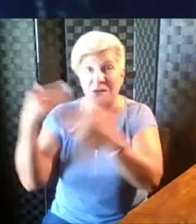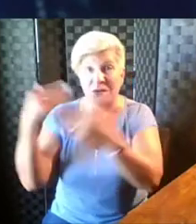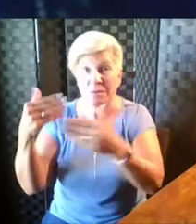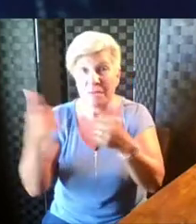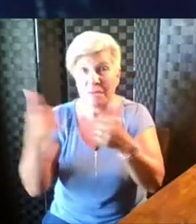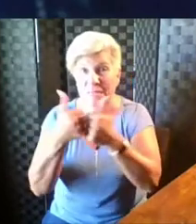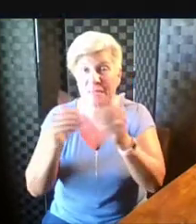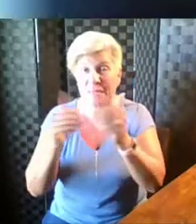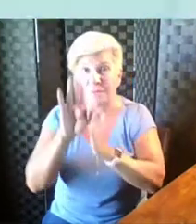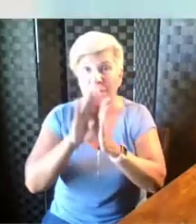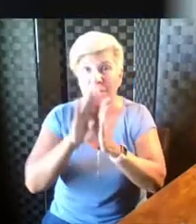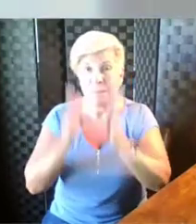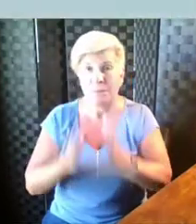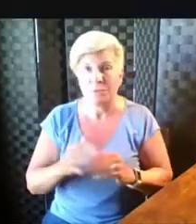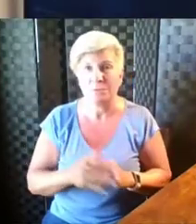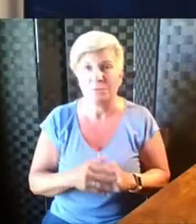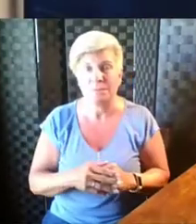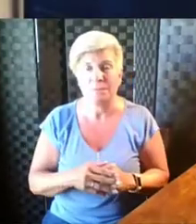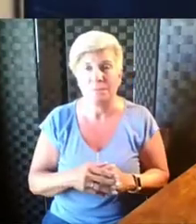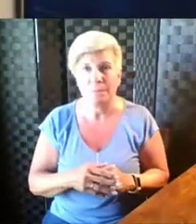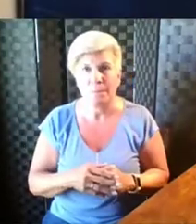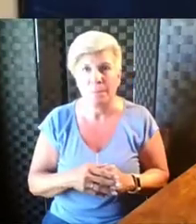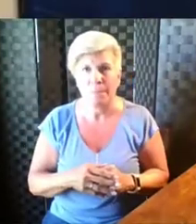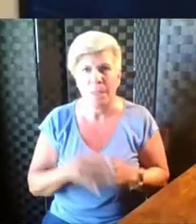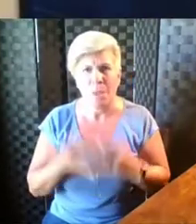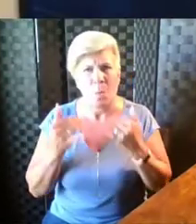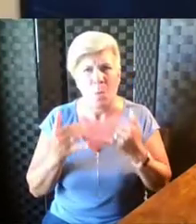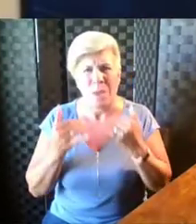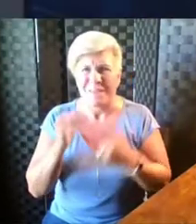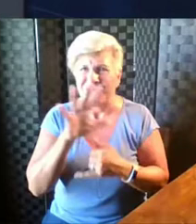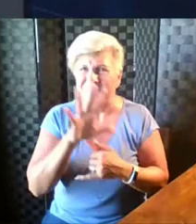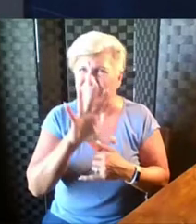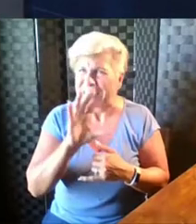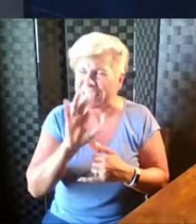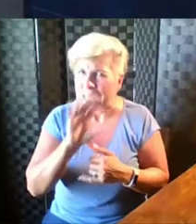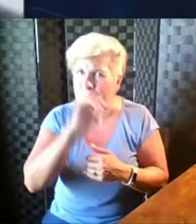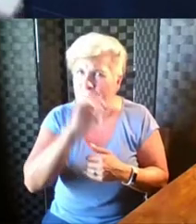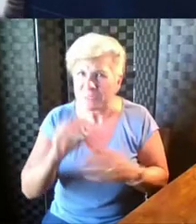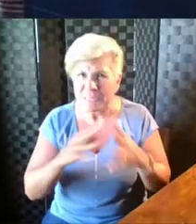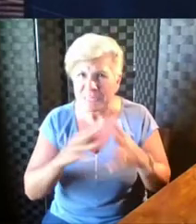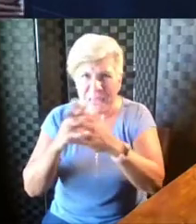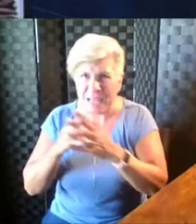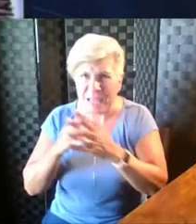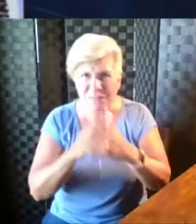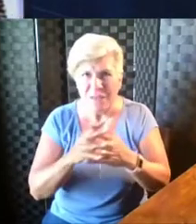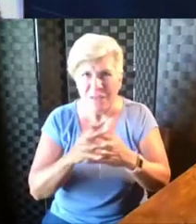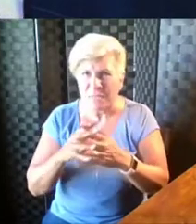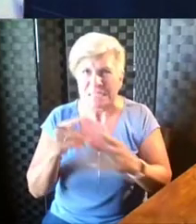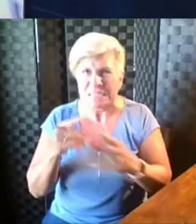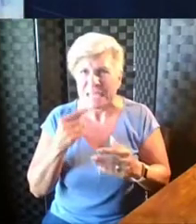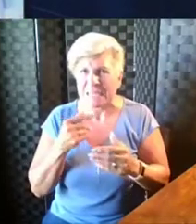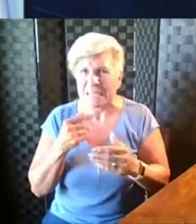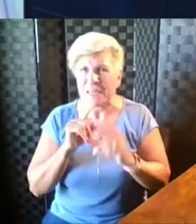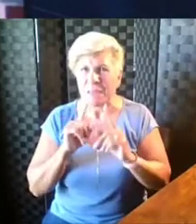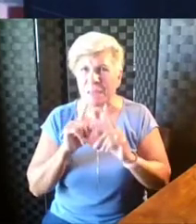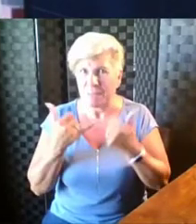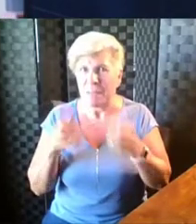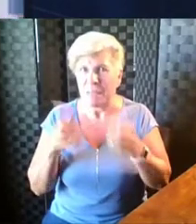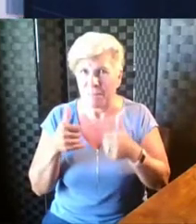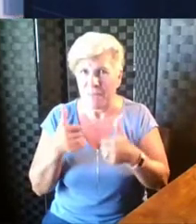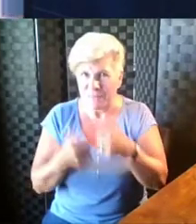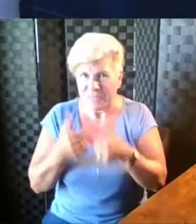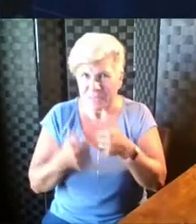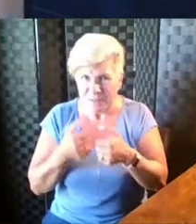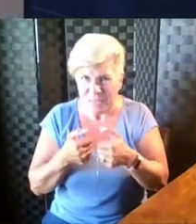game developers. At a time when 59% of Americans report playing video games, and the